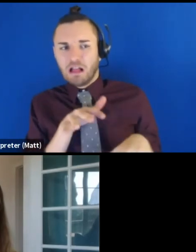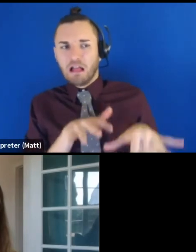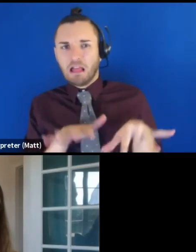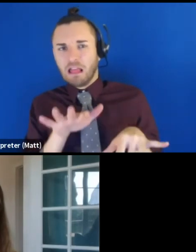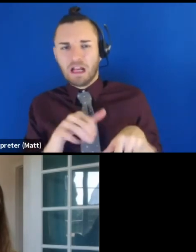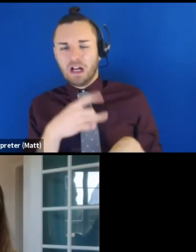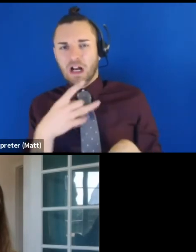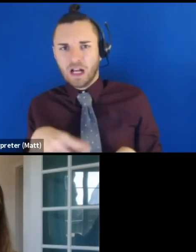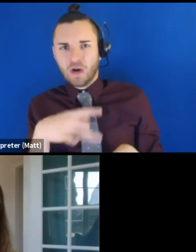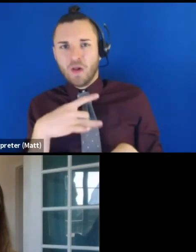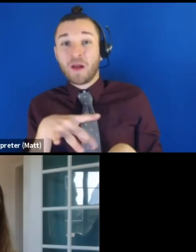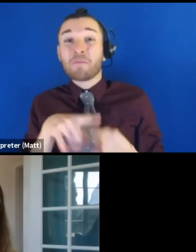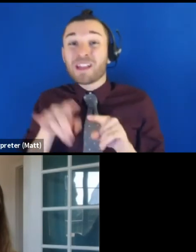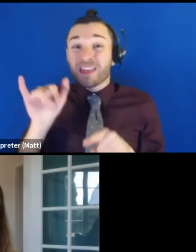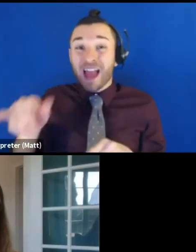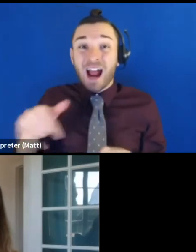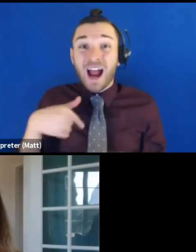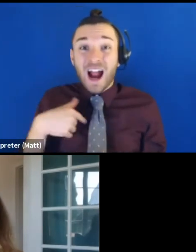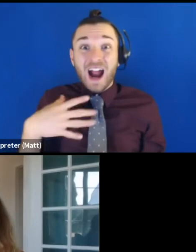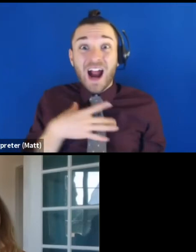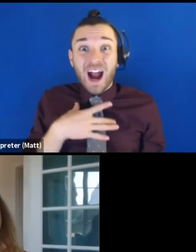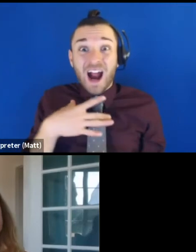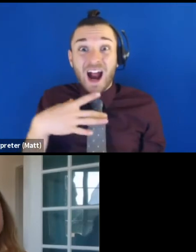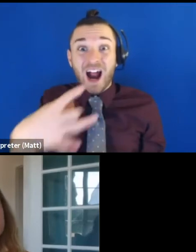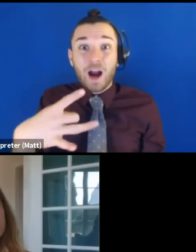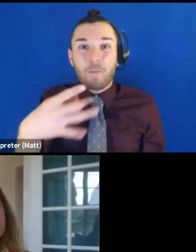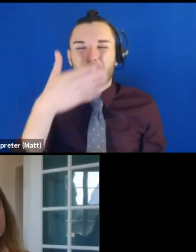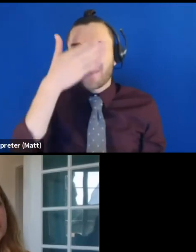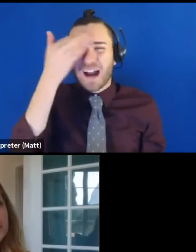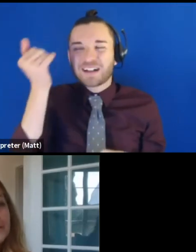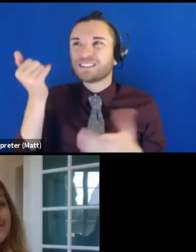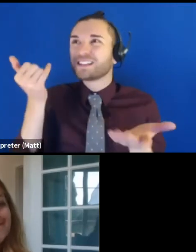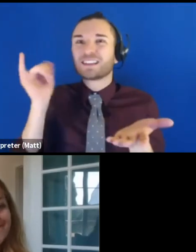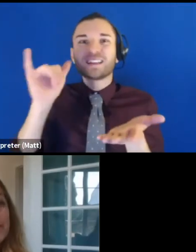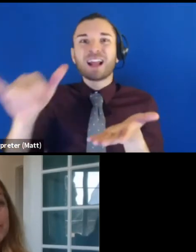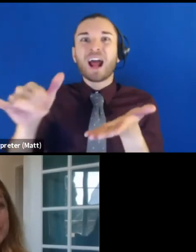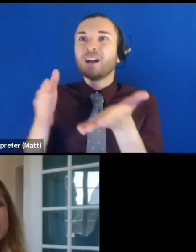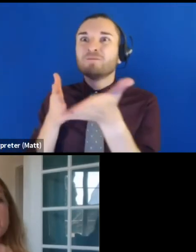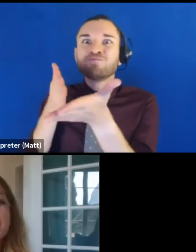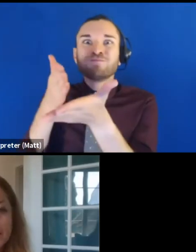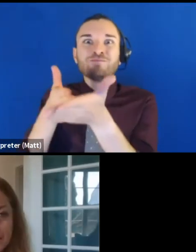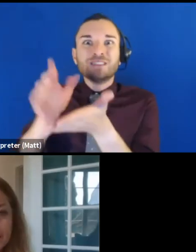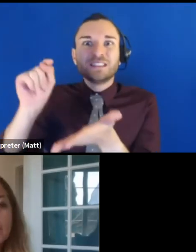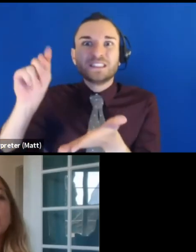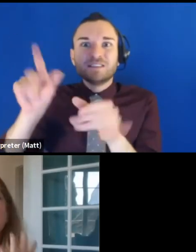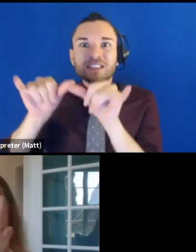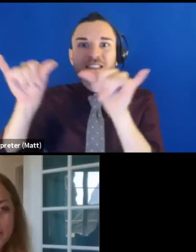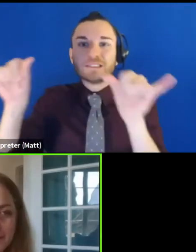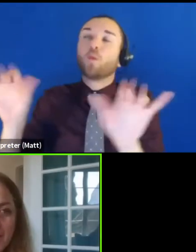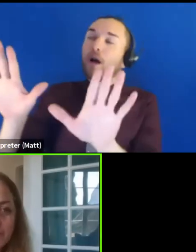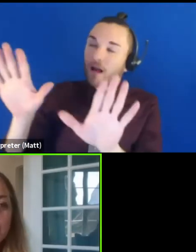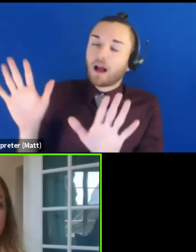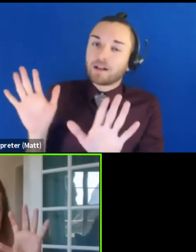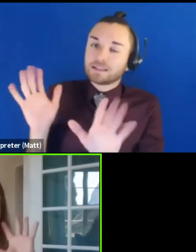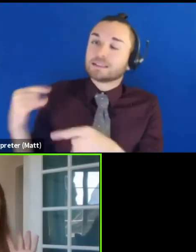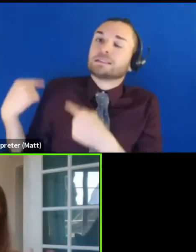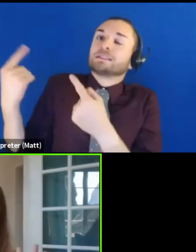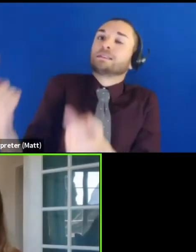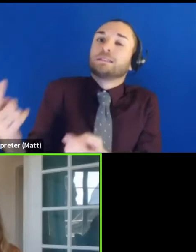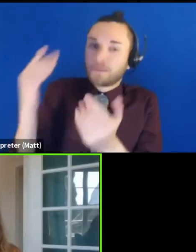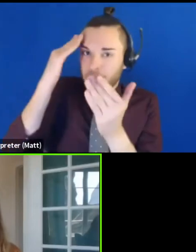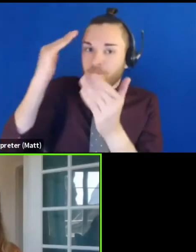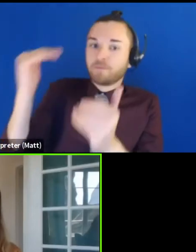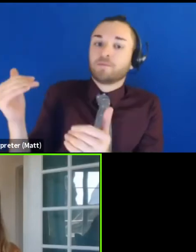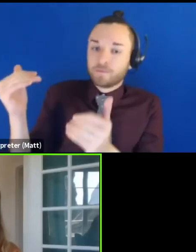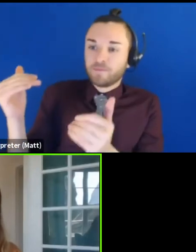it actually breaks the rules of TV that, you know, the historical rules of TV. To become that the character